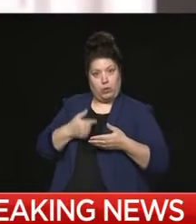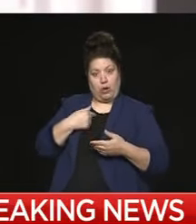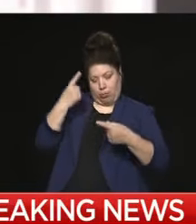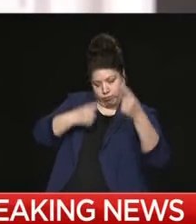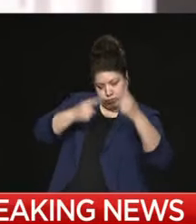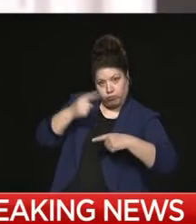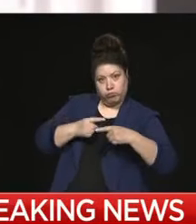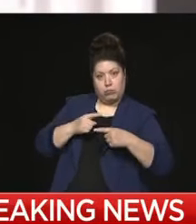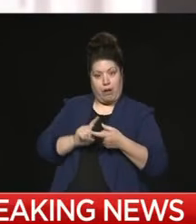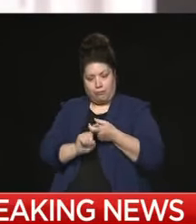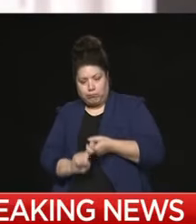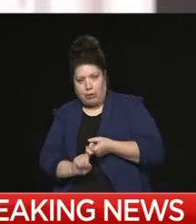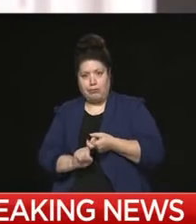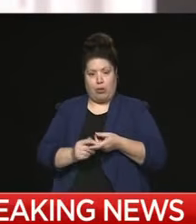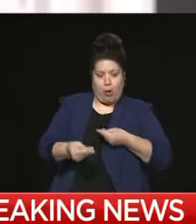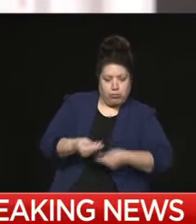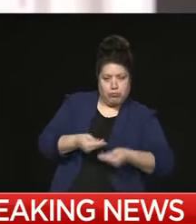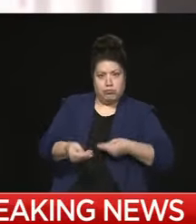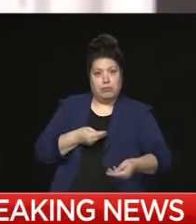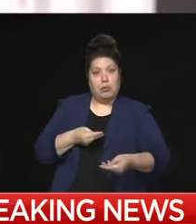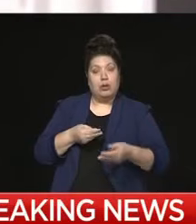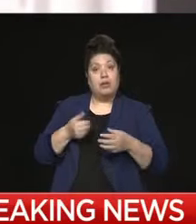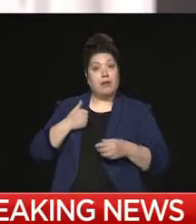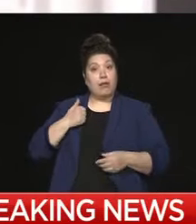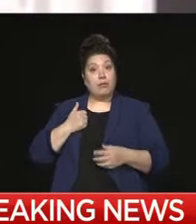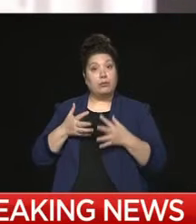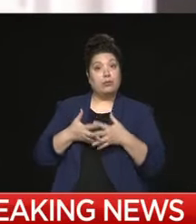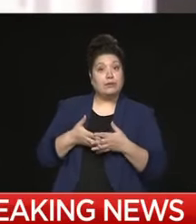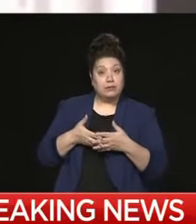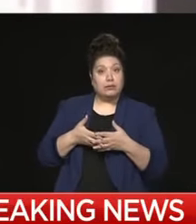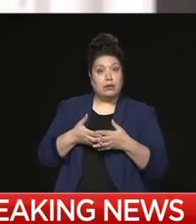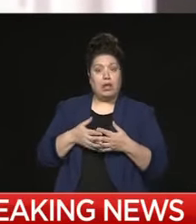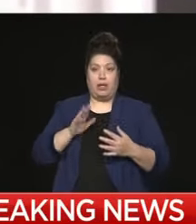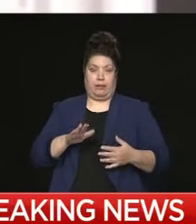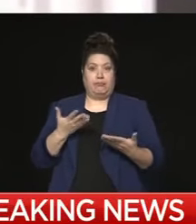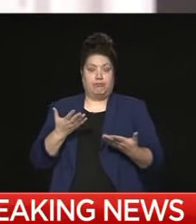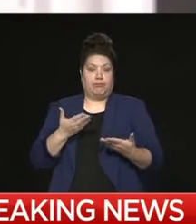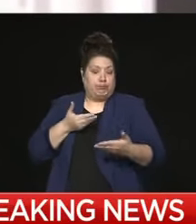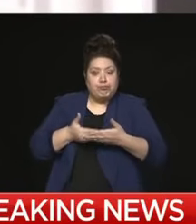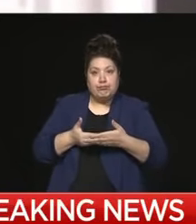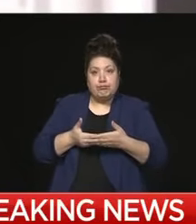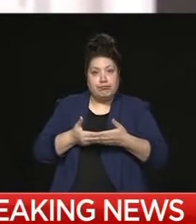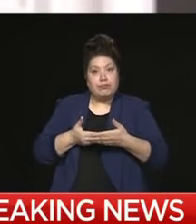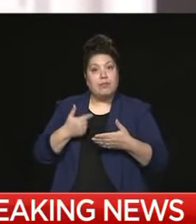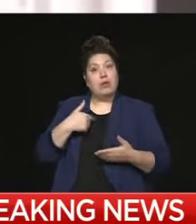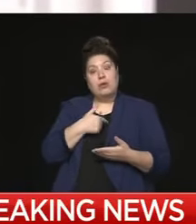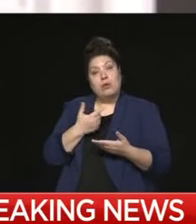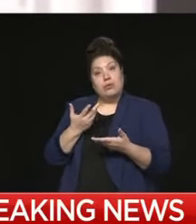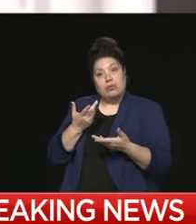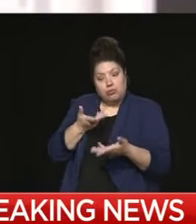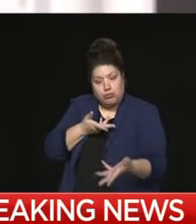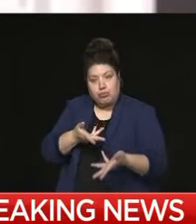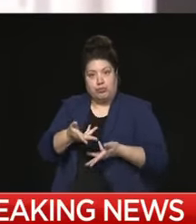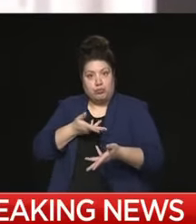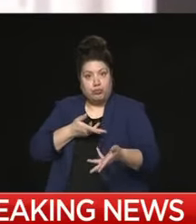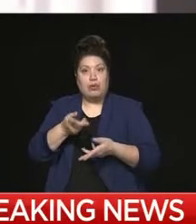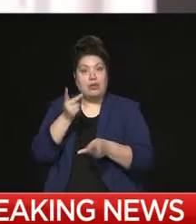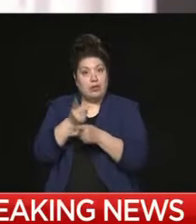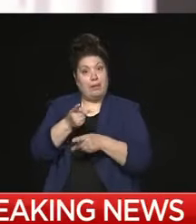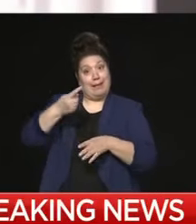Canada and the United States is quite unlike any other. And therefore, the work that we continue to do to keep